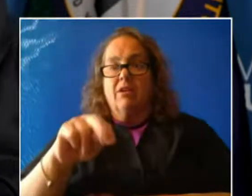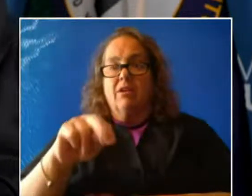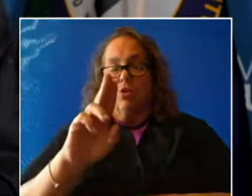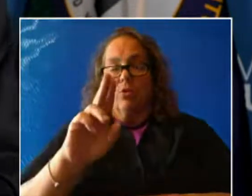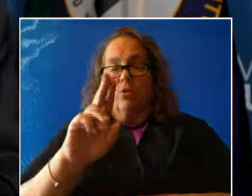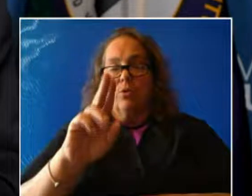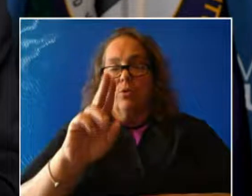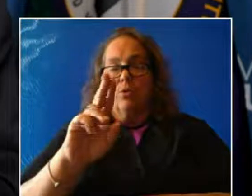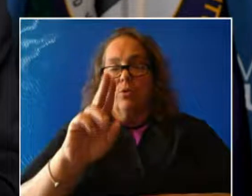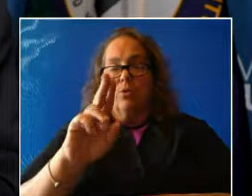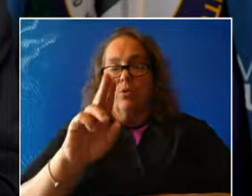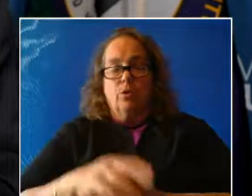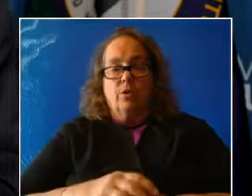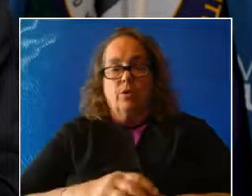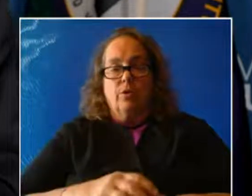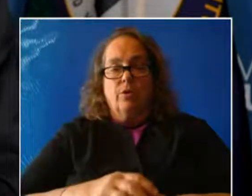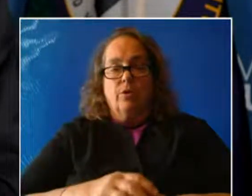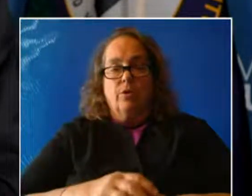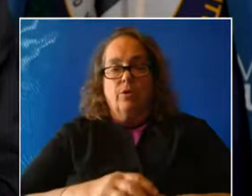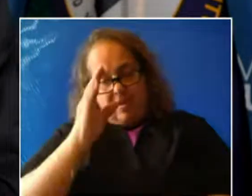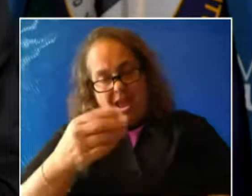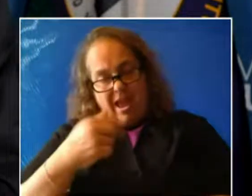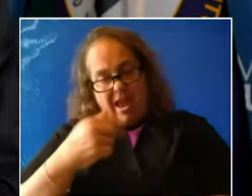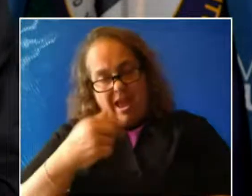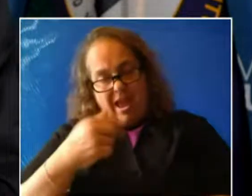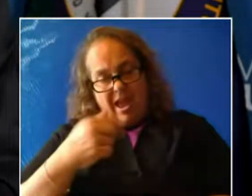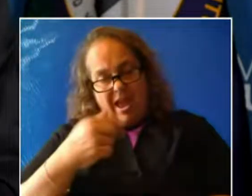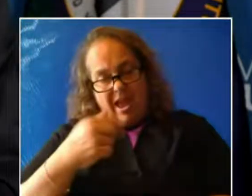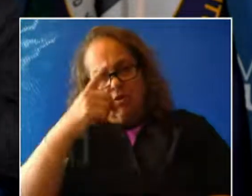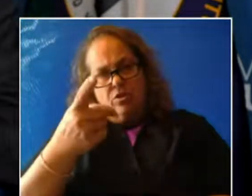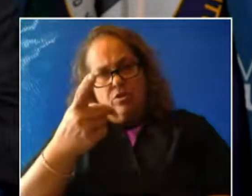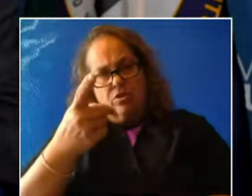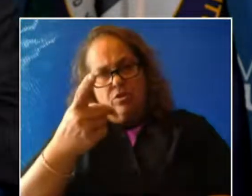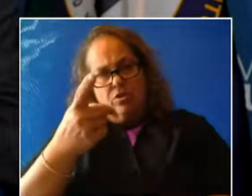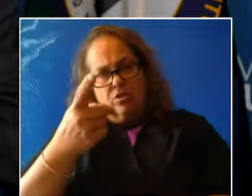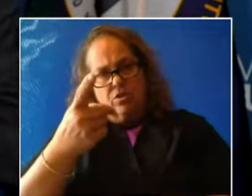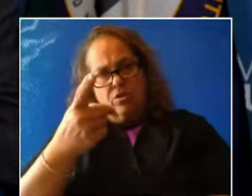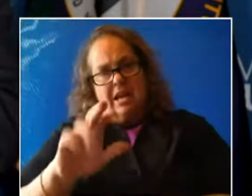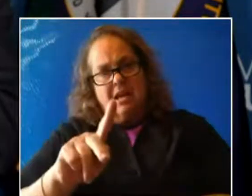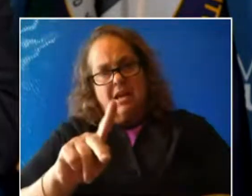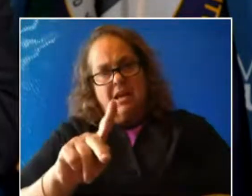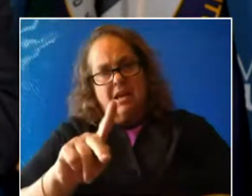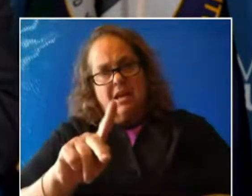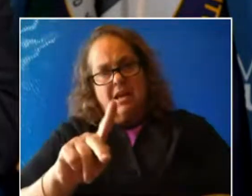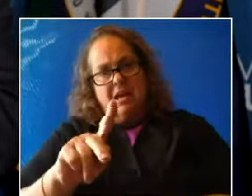Hi, Governor. I have a question for Dr. Stack. All right.